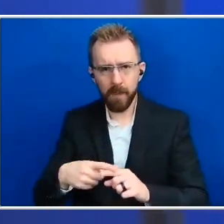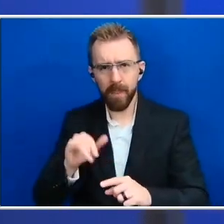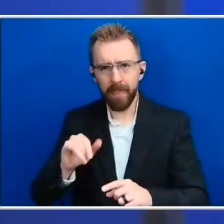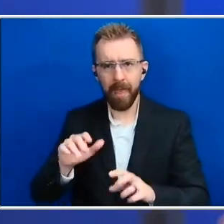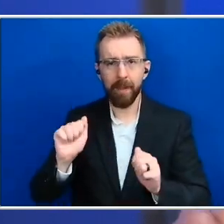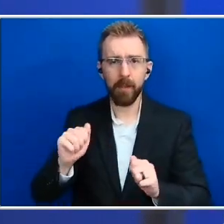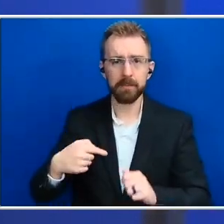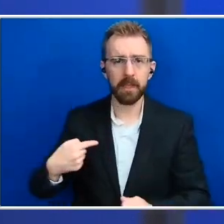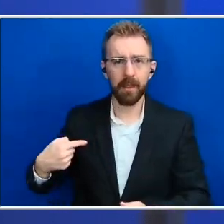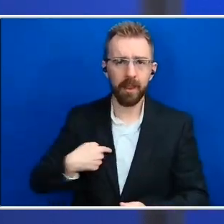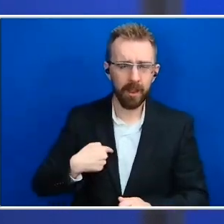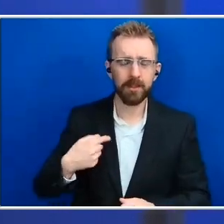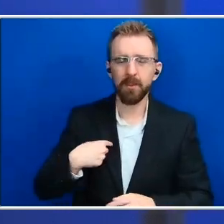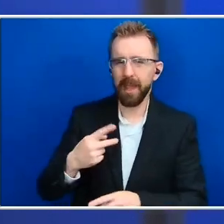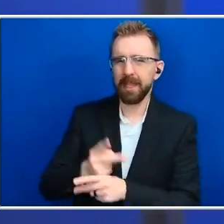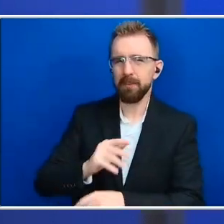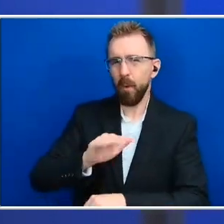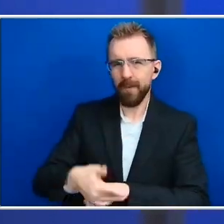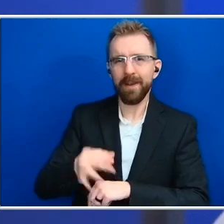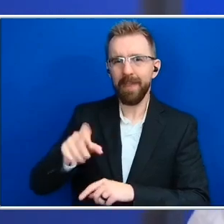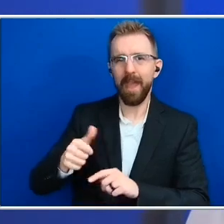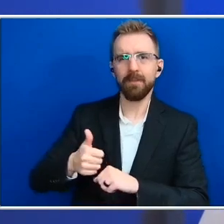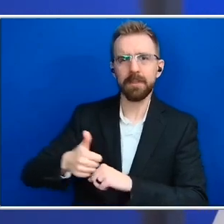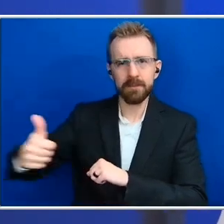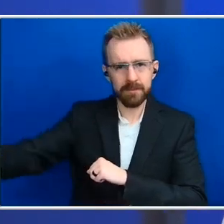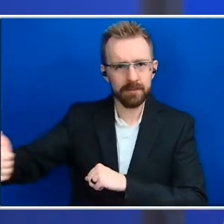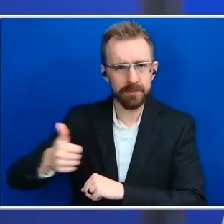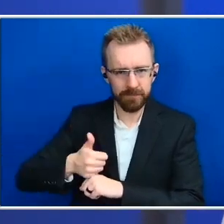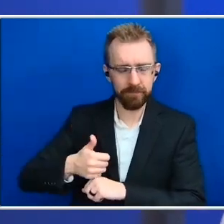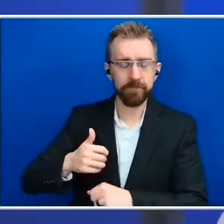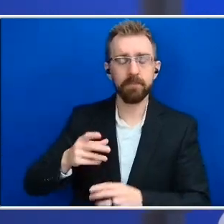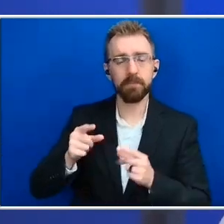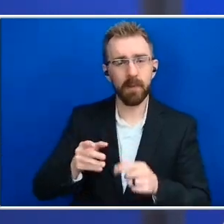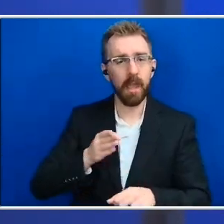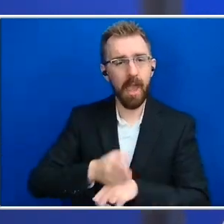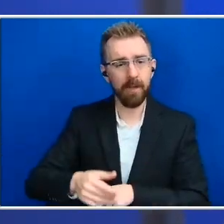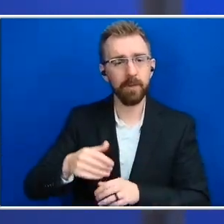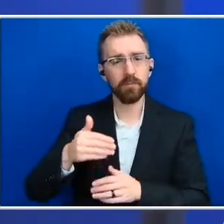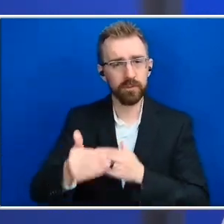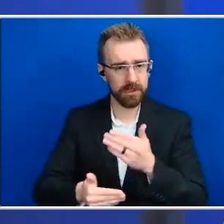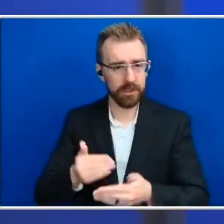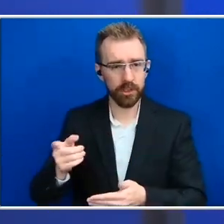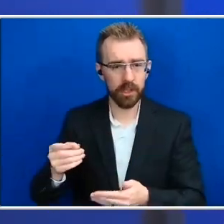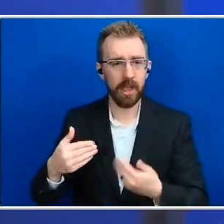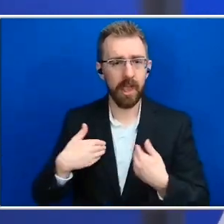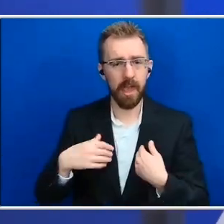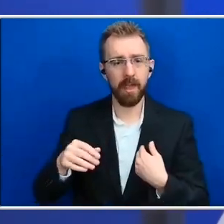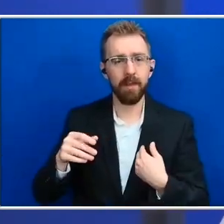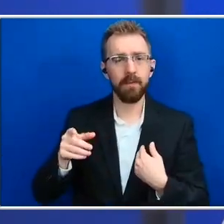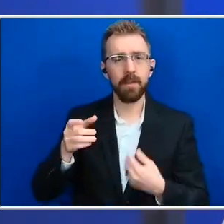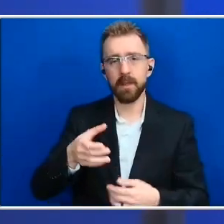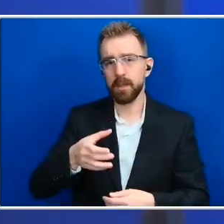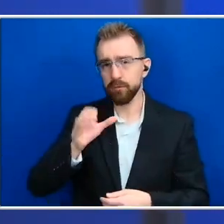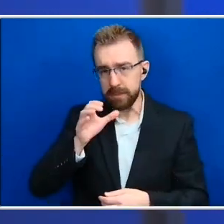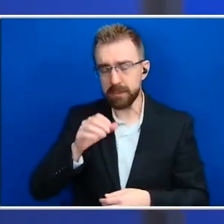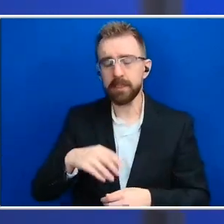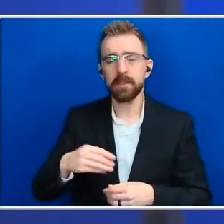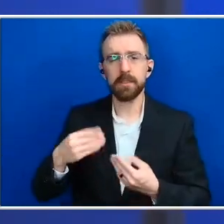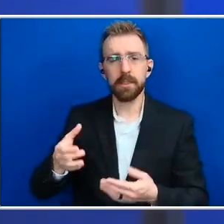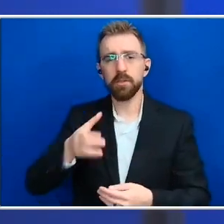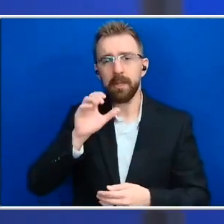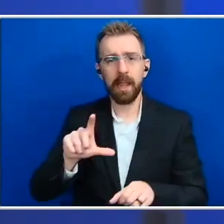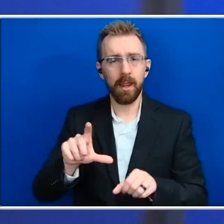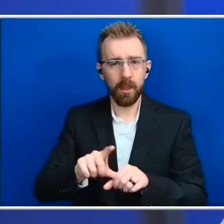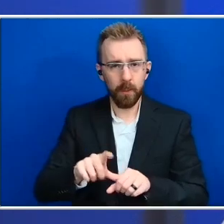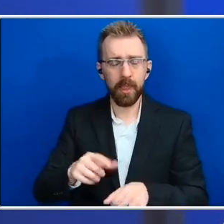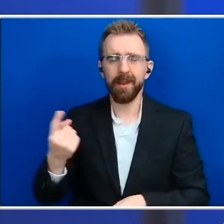overnight. Immediately after the procedure, they are asked to drink. Therefore, immediately they drink liquid. They would be on liquid for a